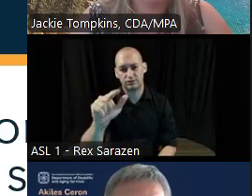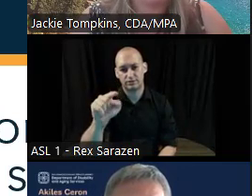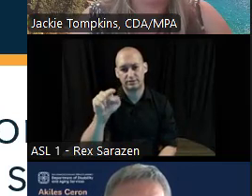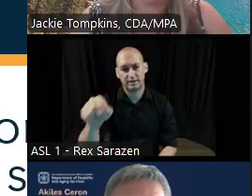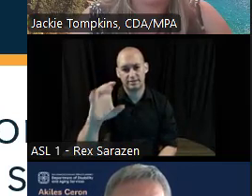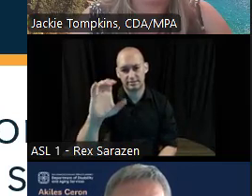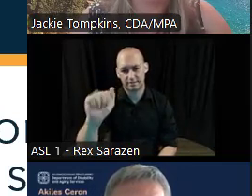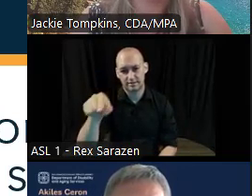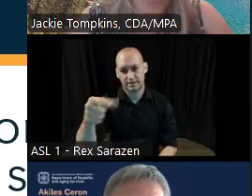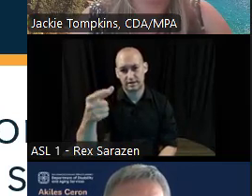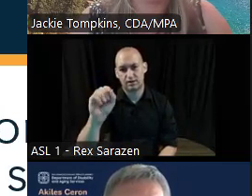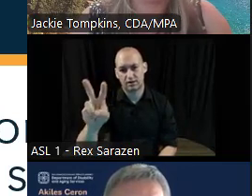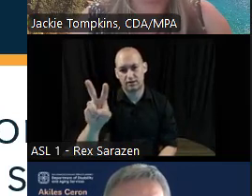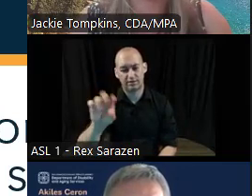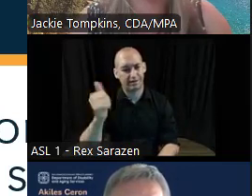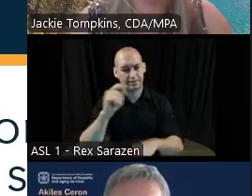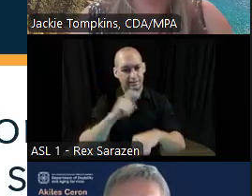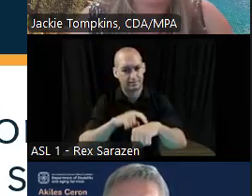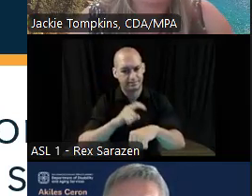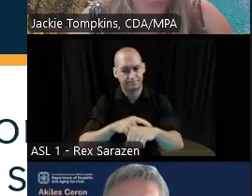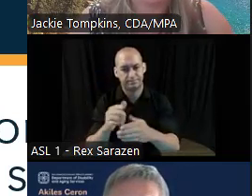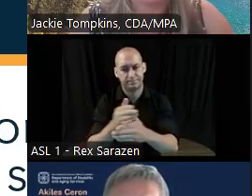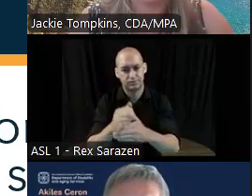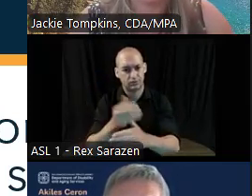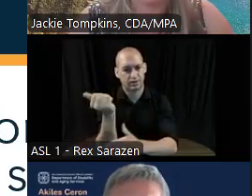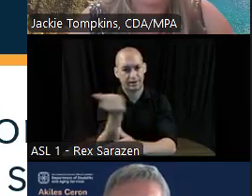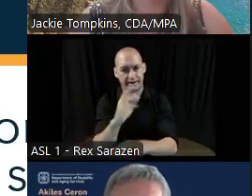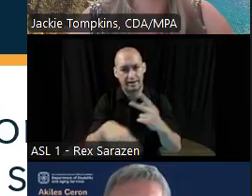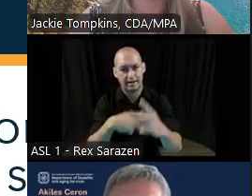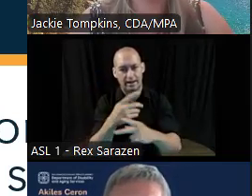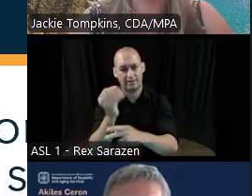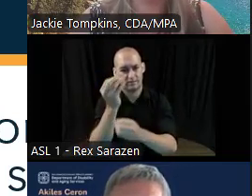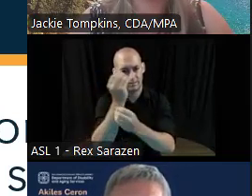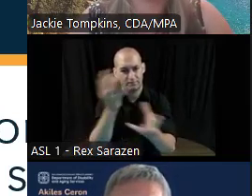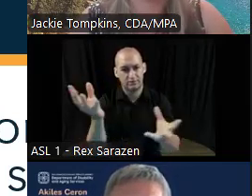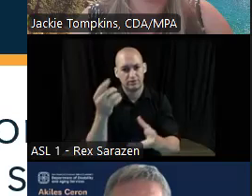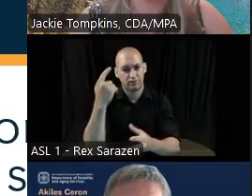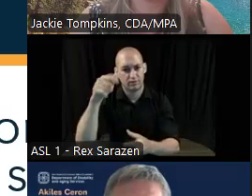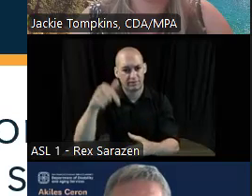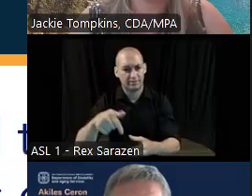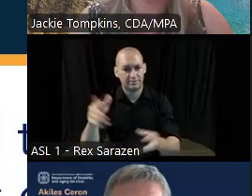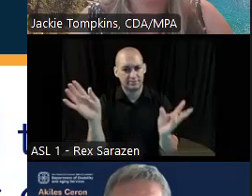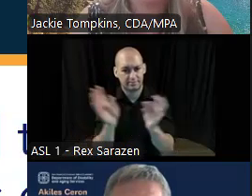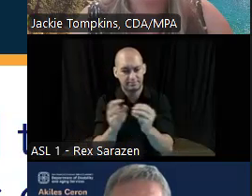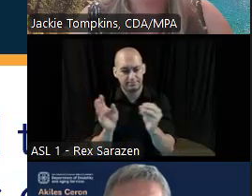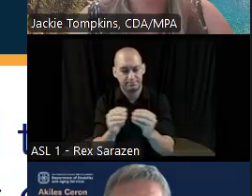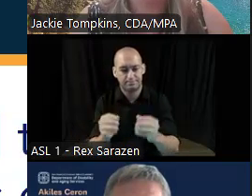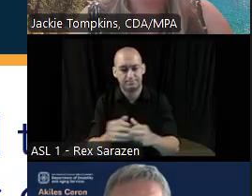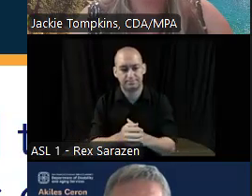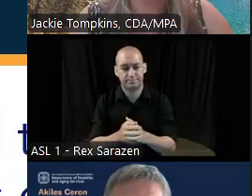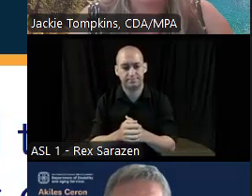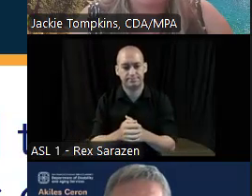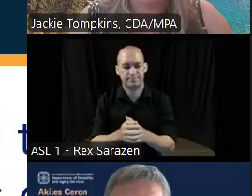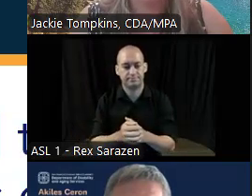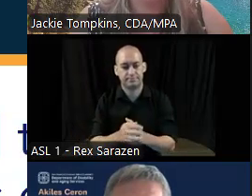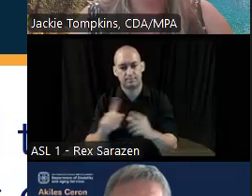aging.ca.gov at any point and share any type of public comment related to this meeting. Next slide. When